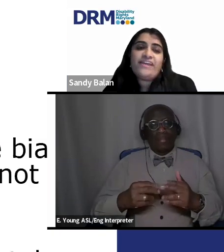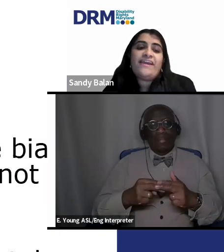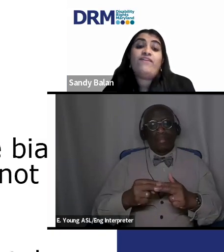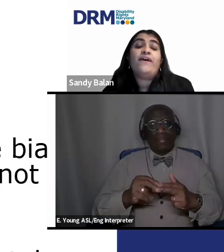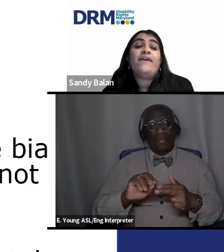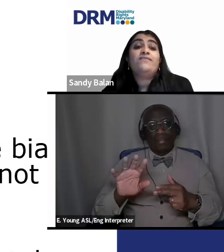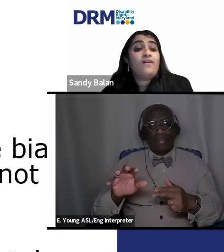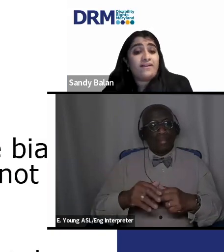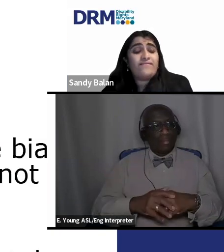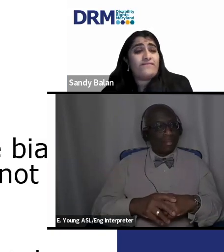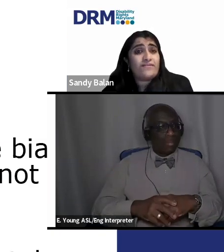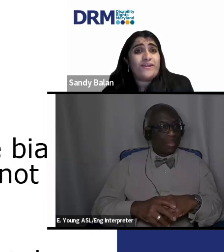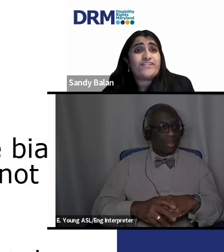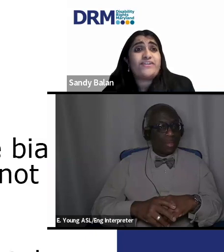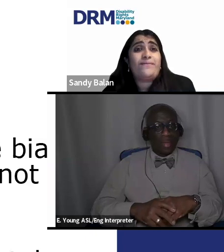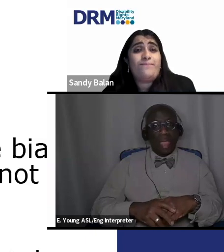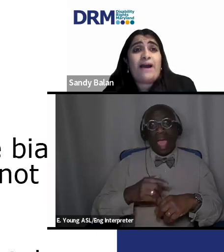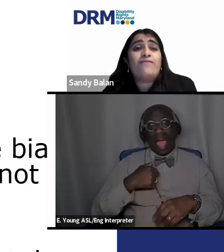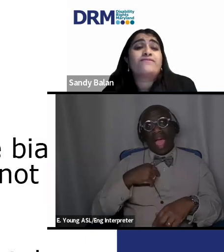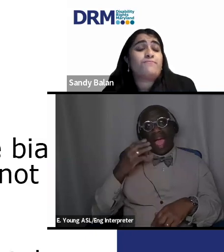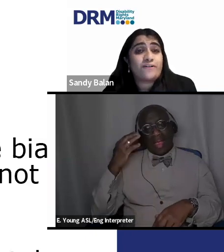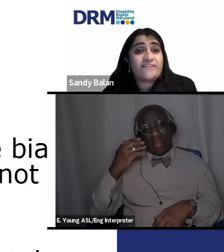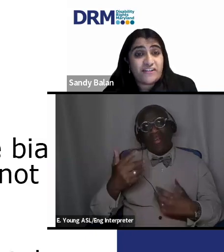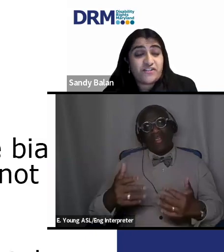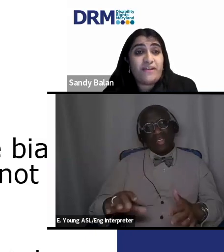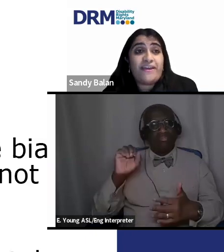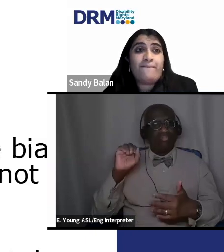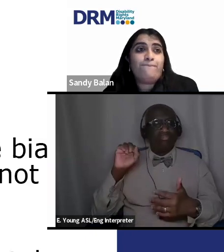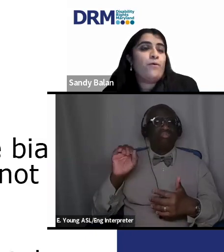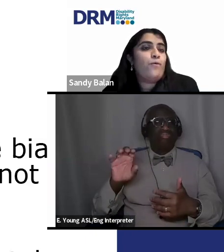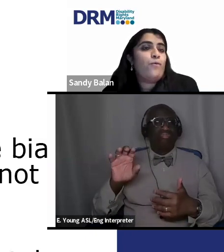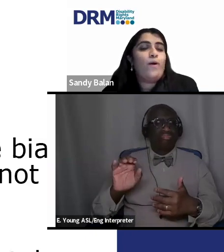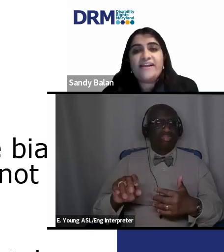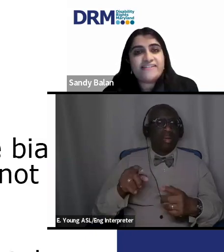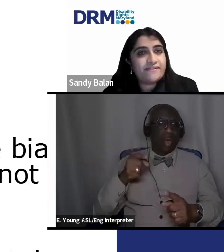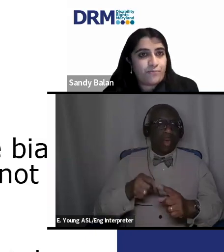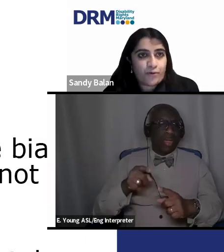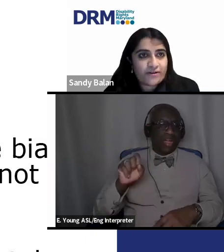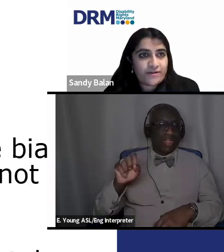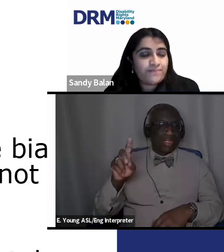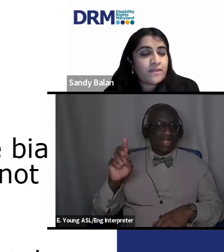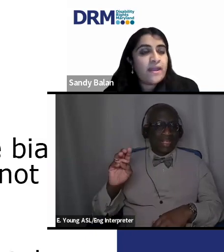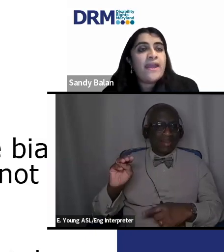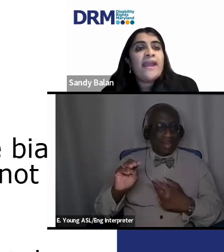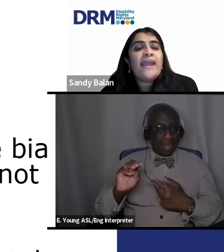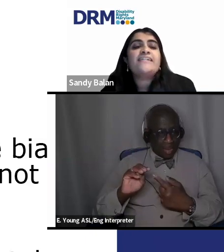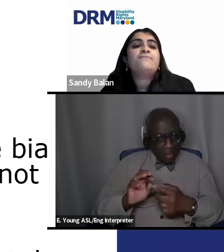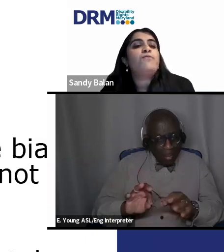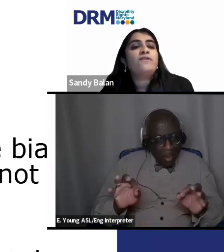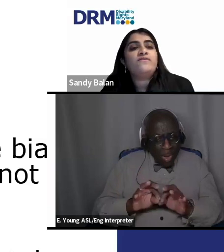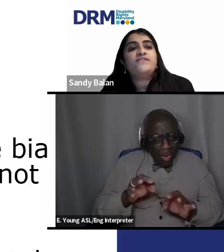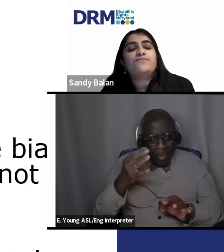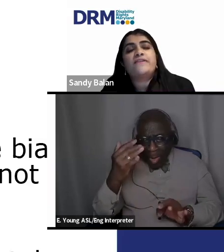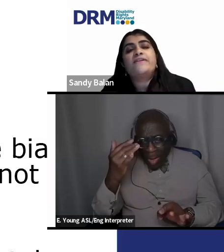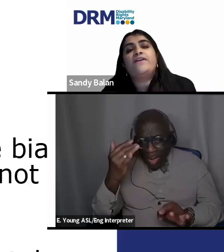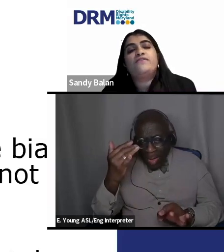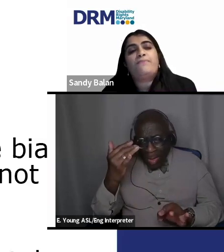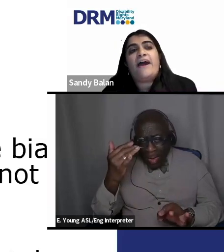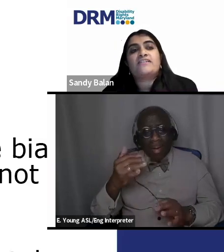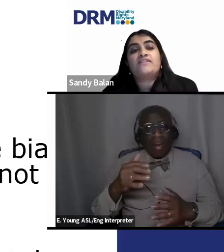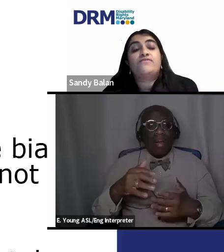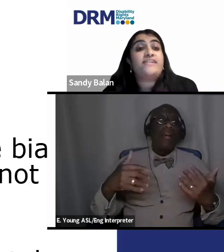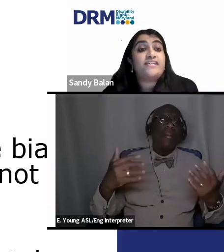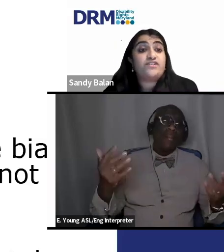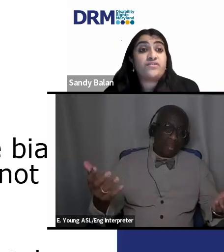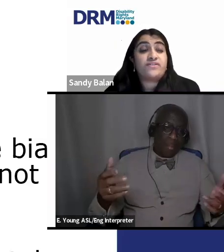So I know I gave a lot of information about supported decision-making, but why is it important? Its importance really